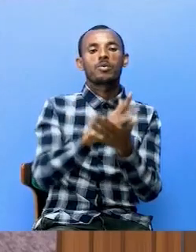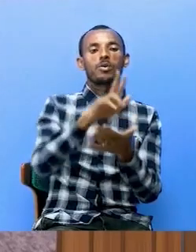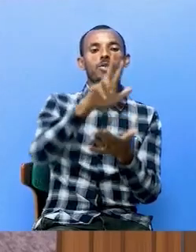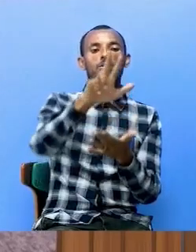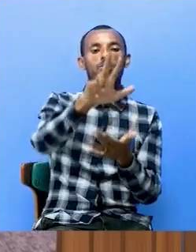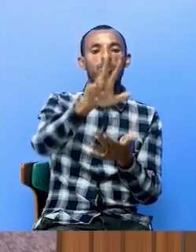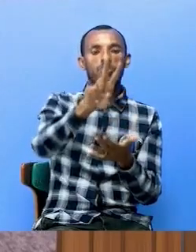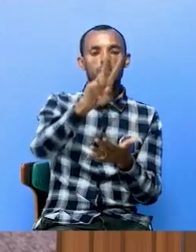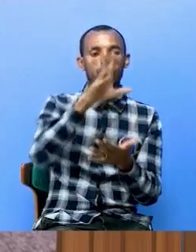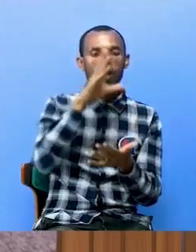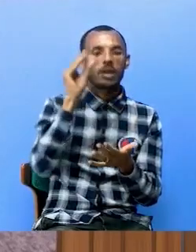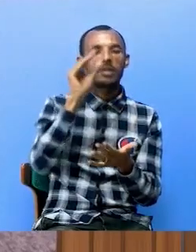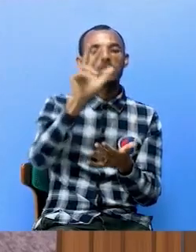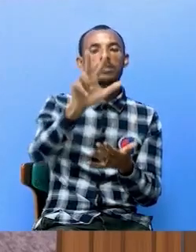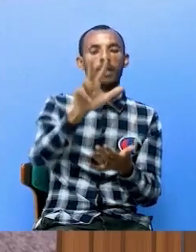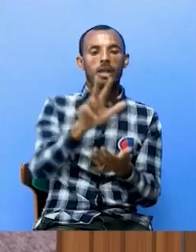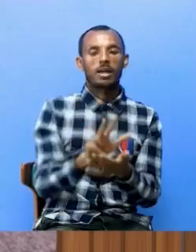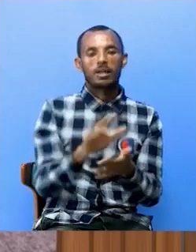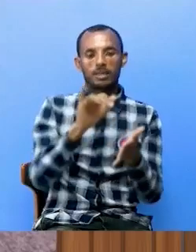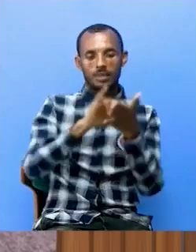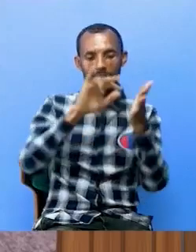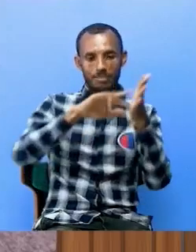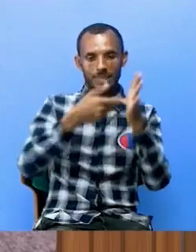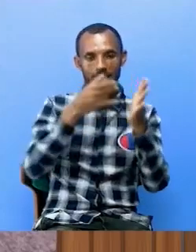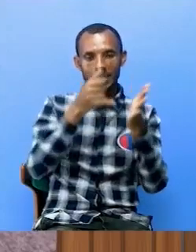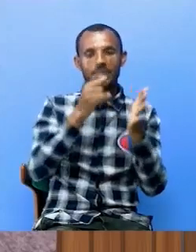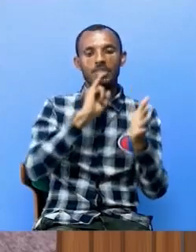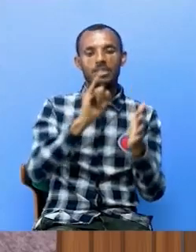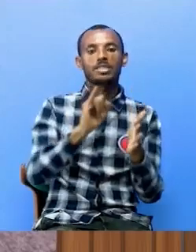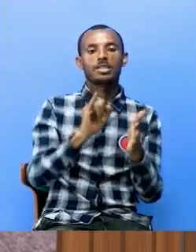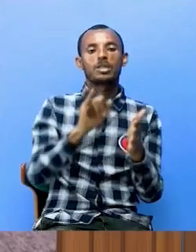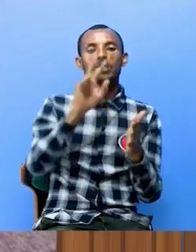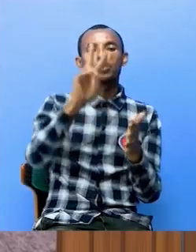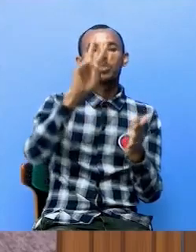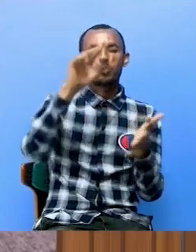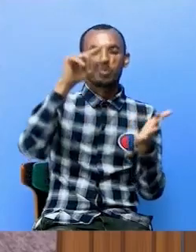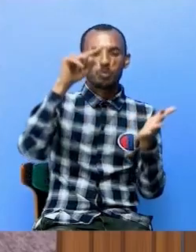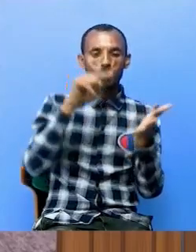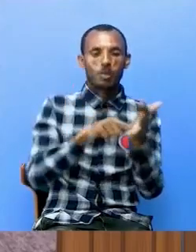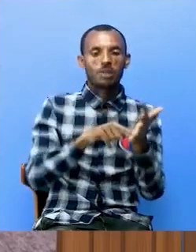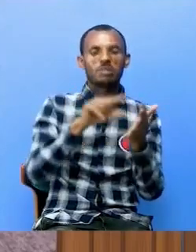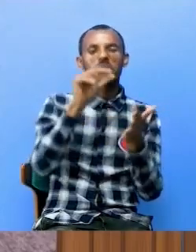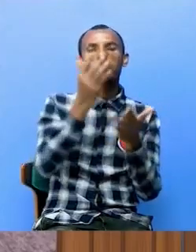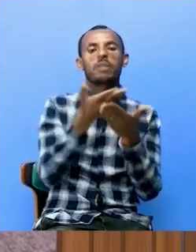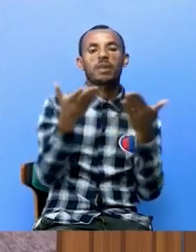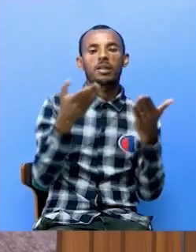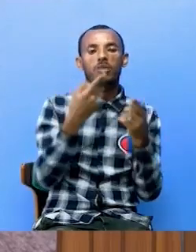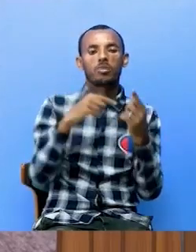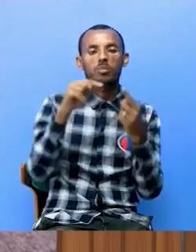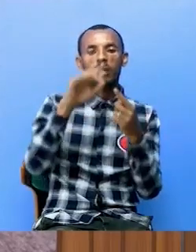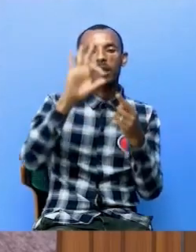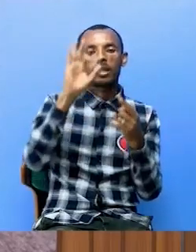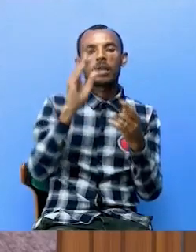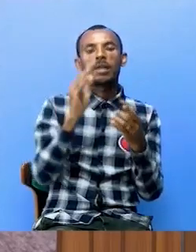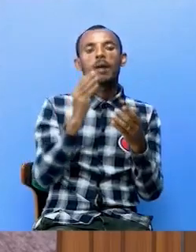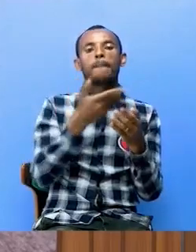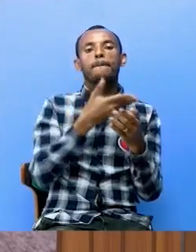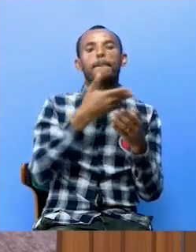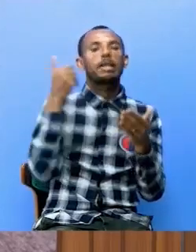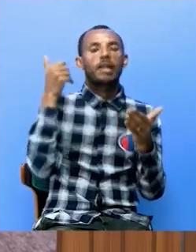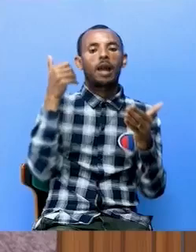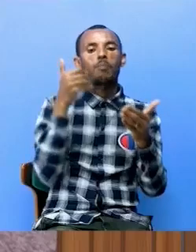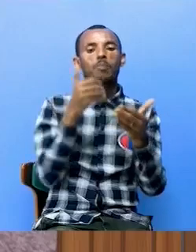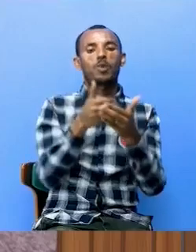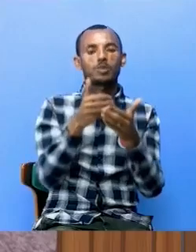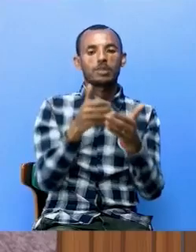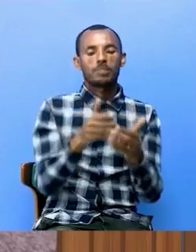2 and 3. That means it's 2 point something, okay? To get a better approximation of